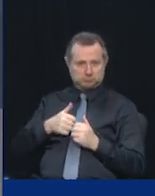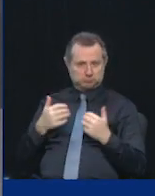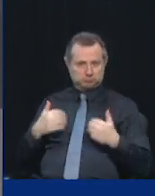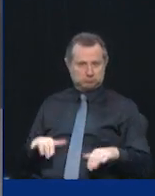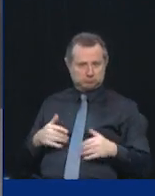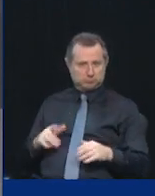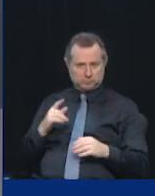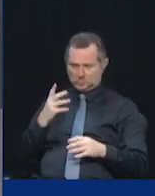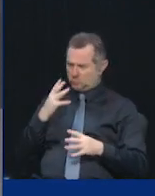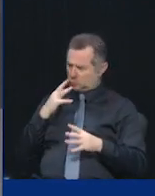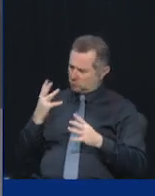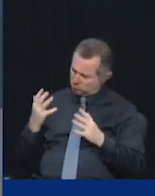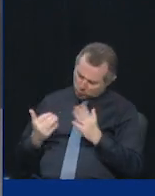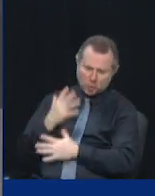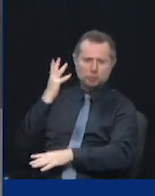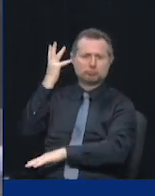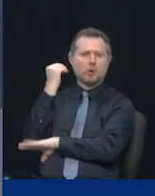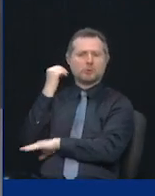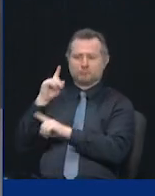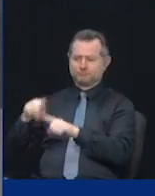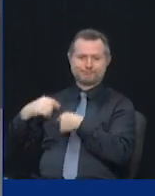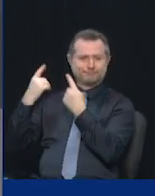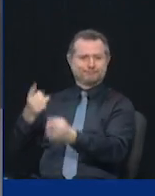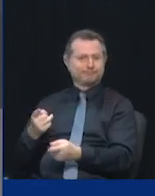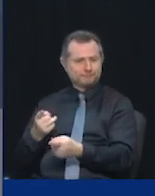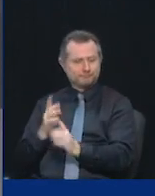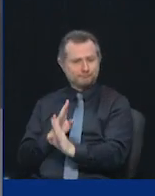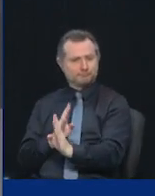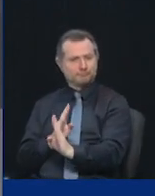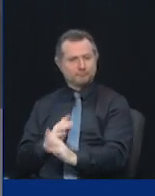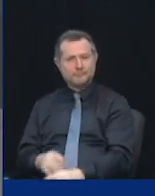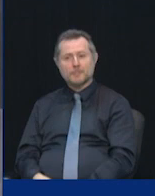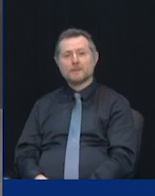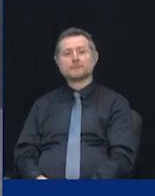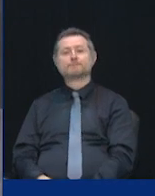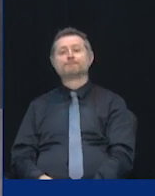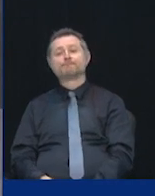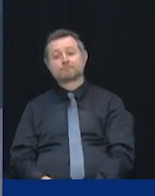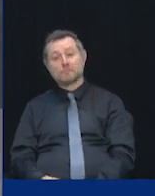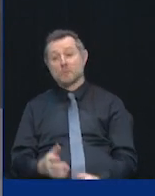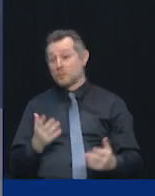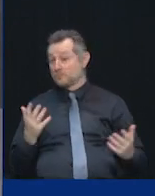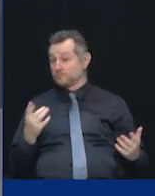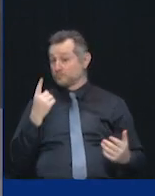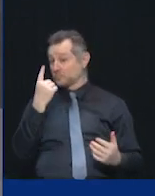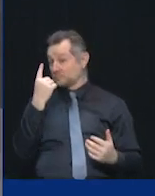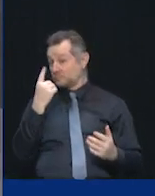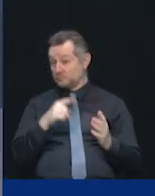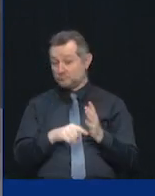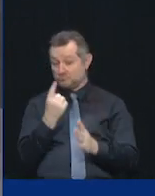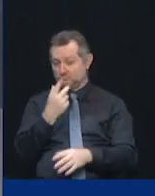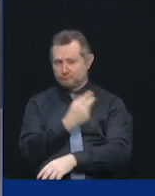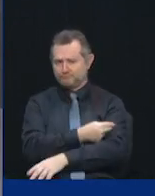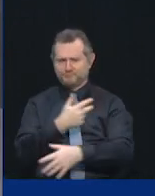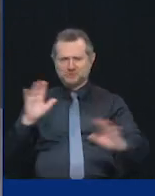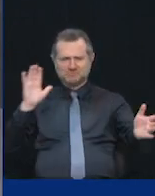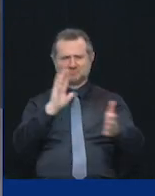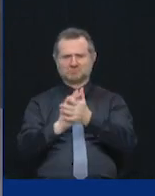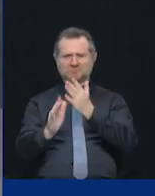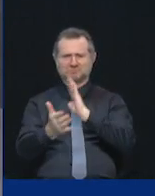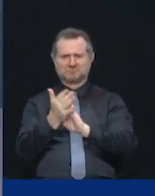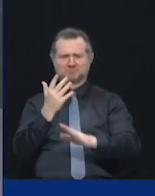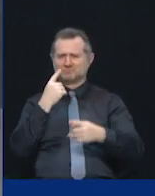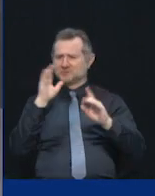weekday high. Let's keep that going. We only get one shot, pun intended, at reopening strong and revitalizing the regional